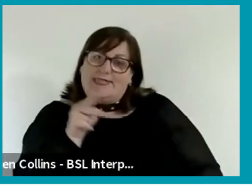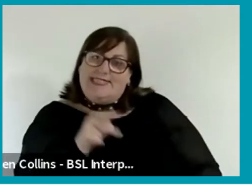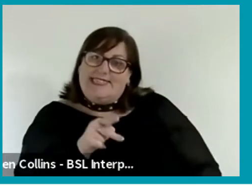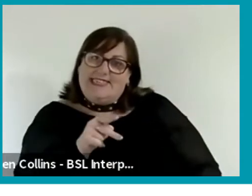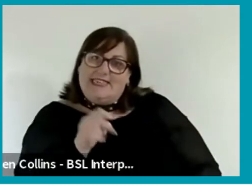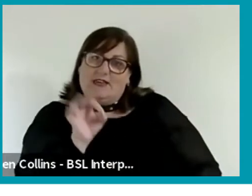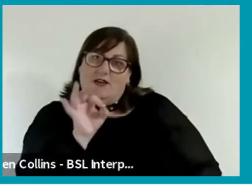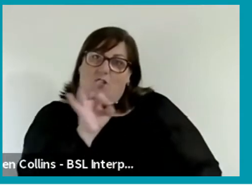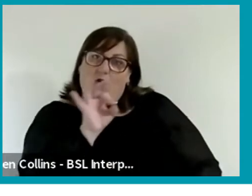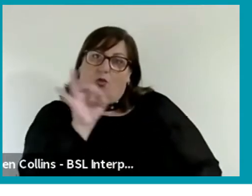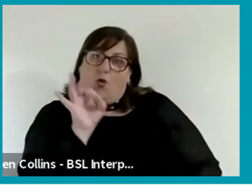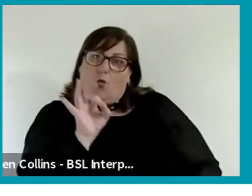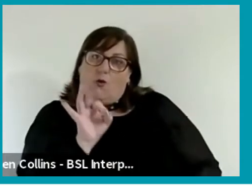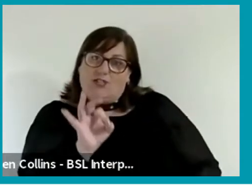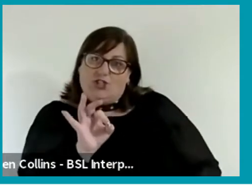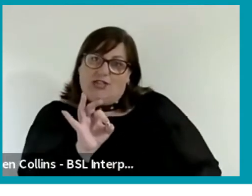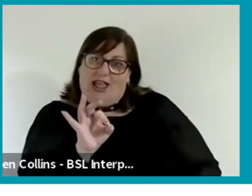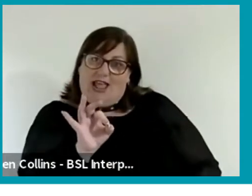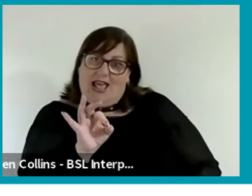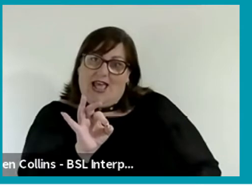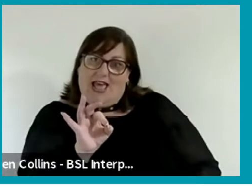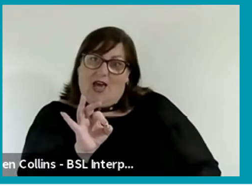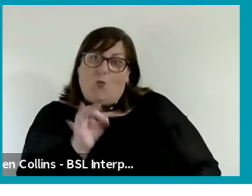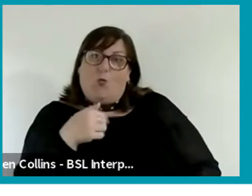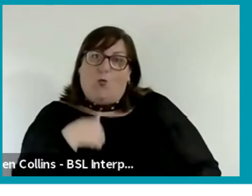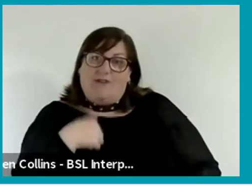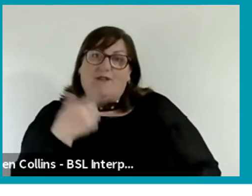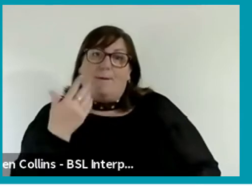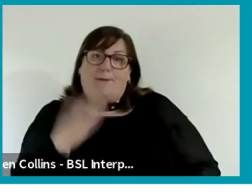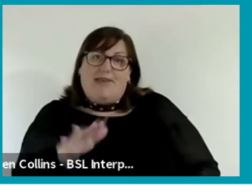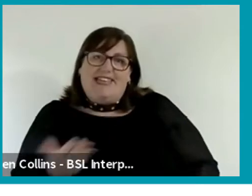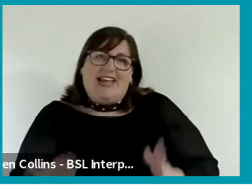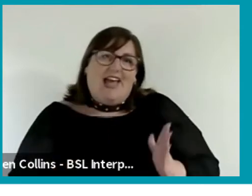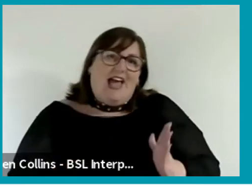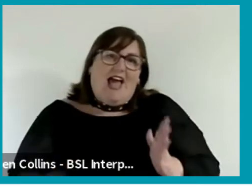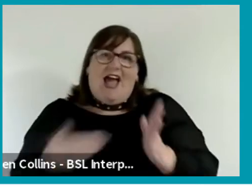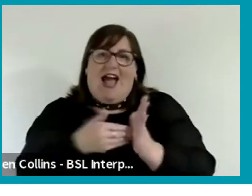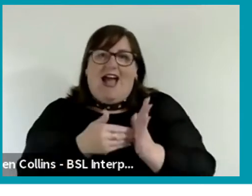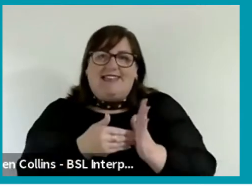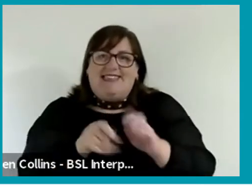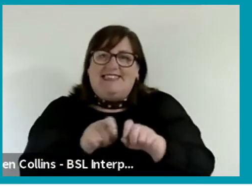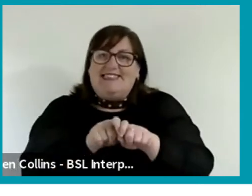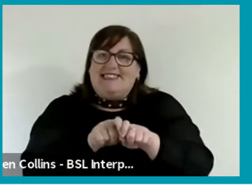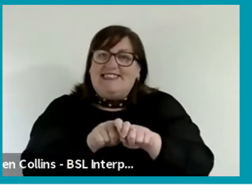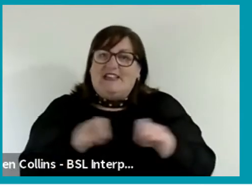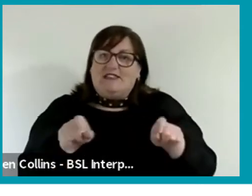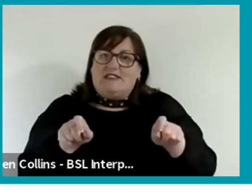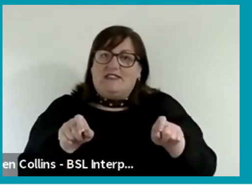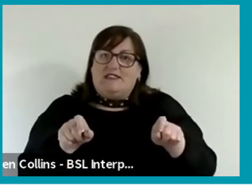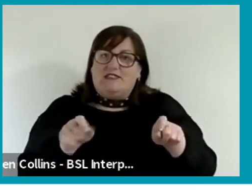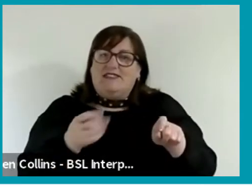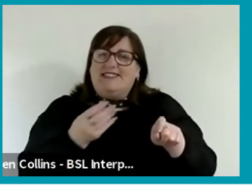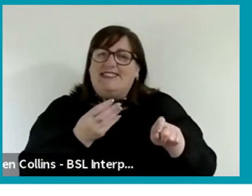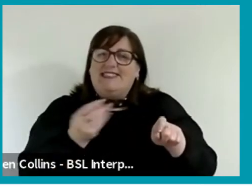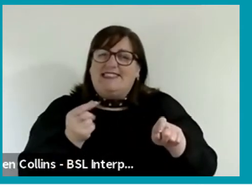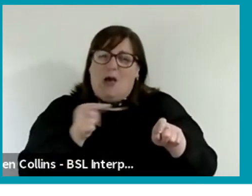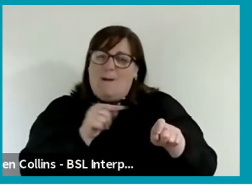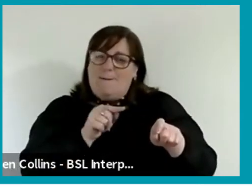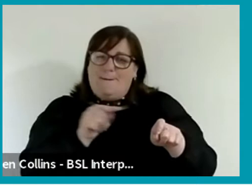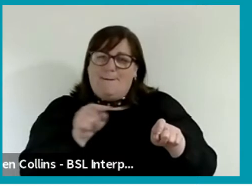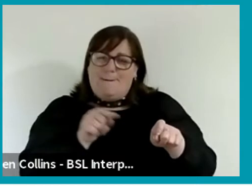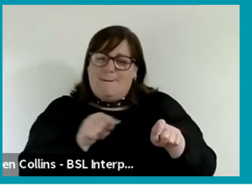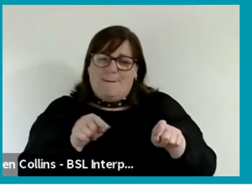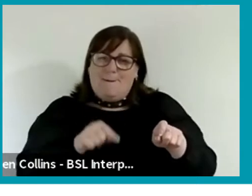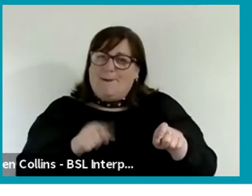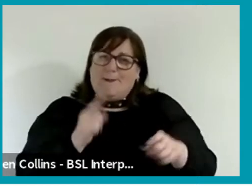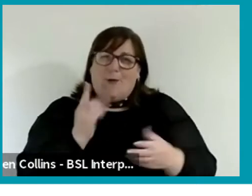adding a question, we added a sentence, because not everything is obvious. Is if we need to accommodate any of